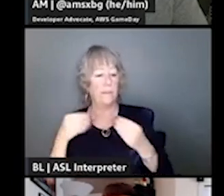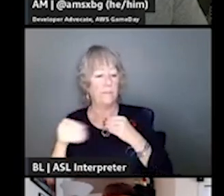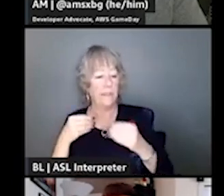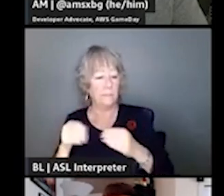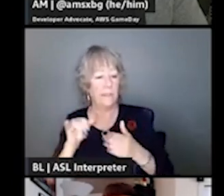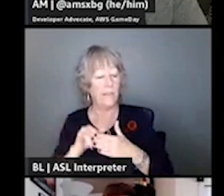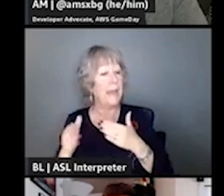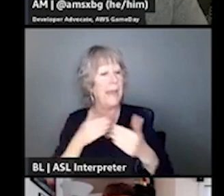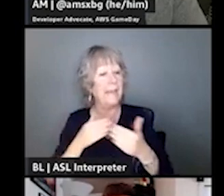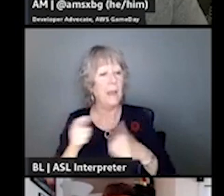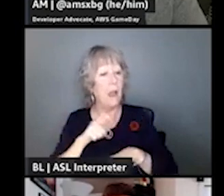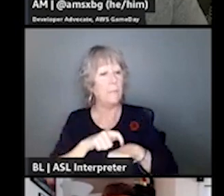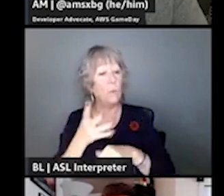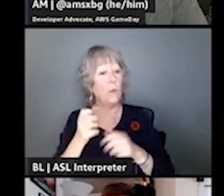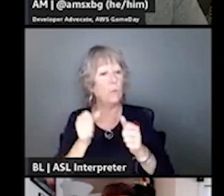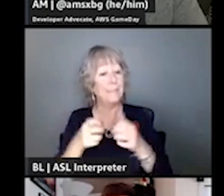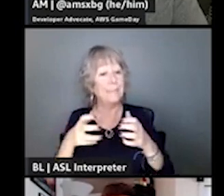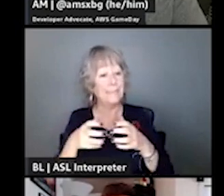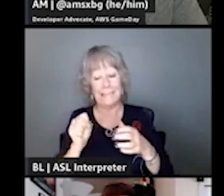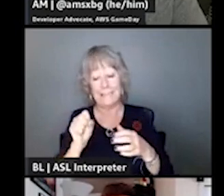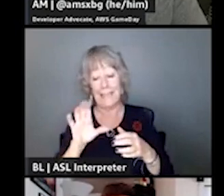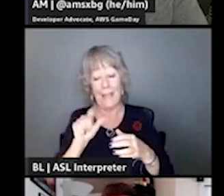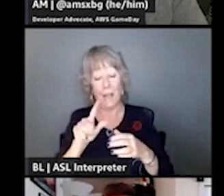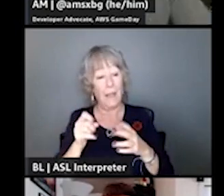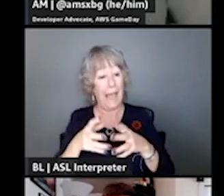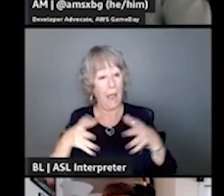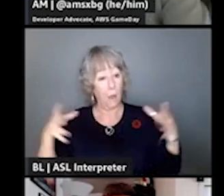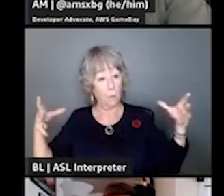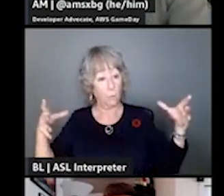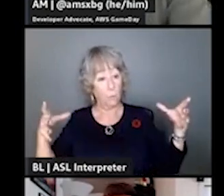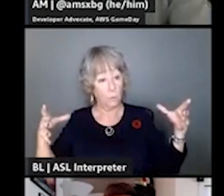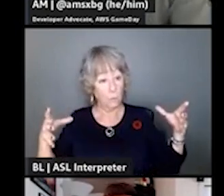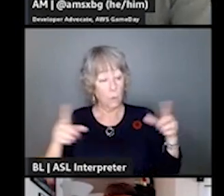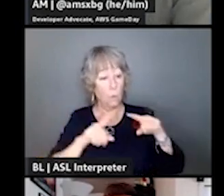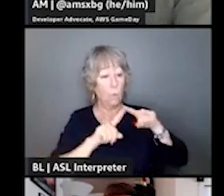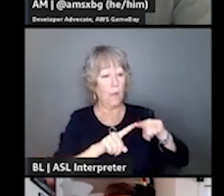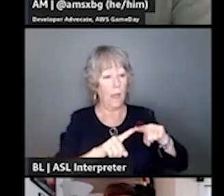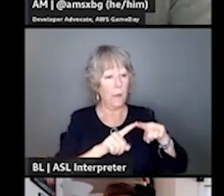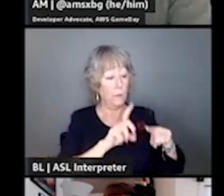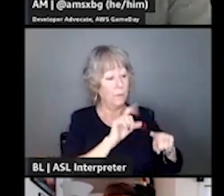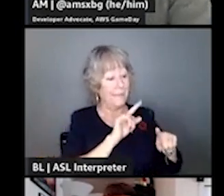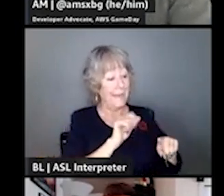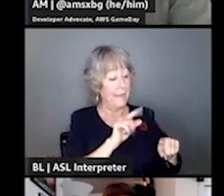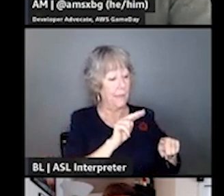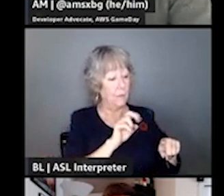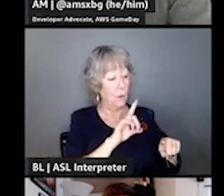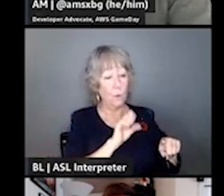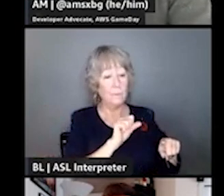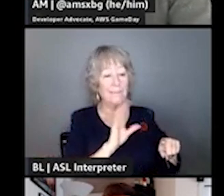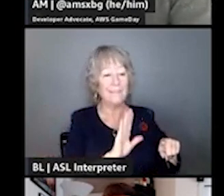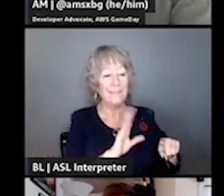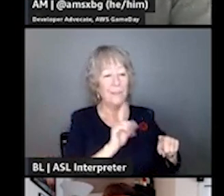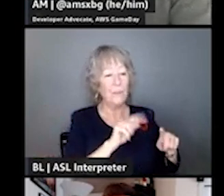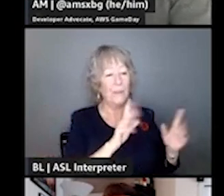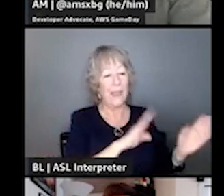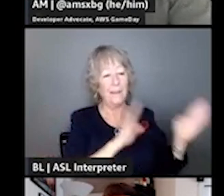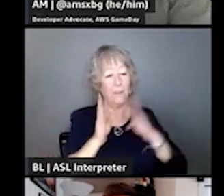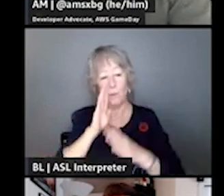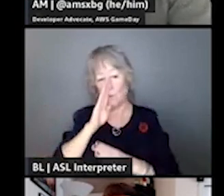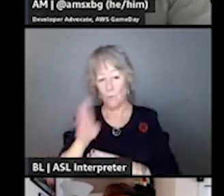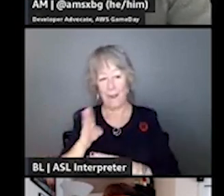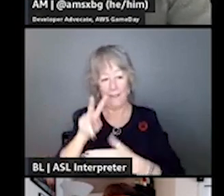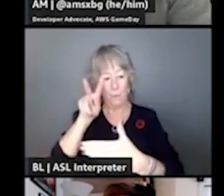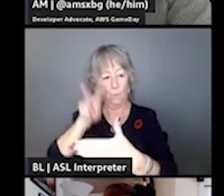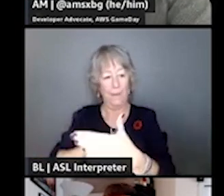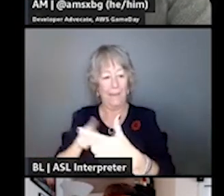whenever you want to scale out, rather than relying on your nodes, the data nodes, to distribute the data, you can directly read